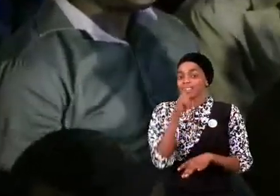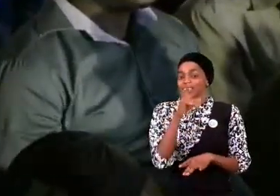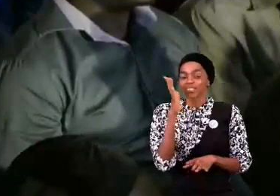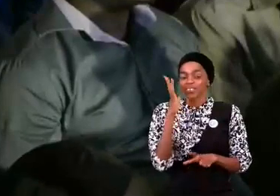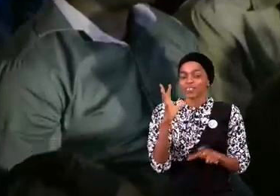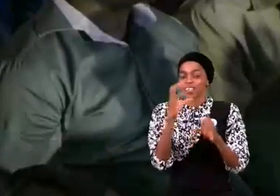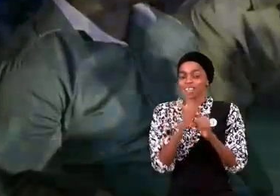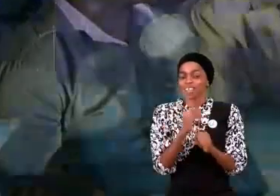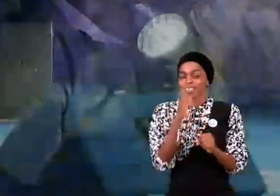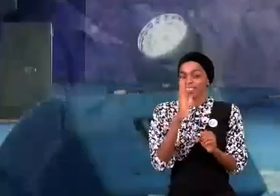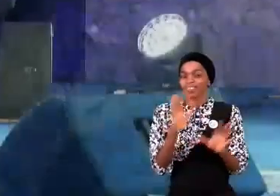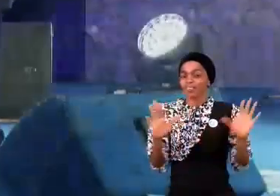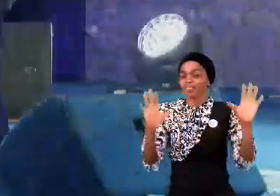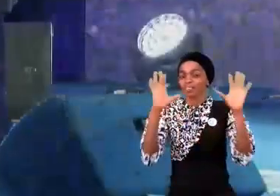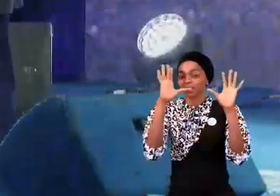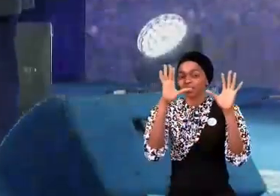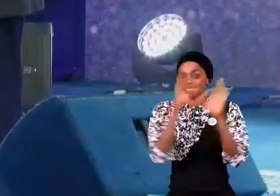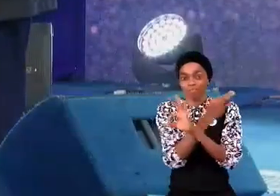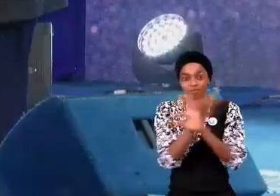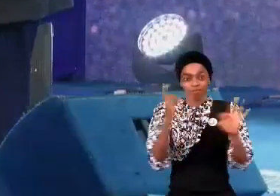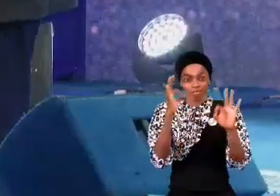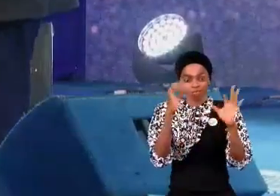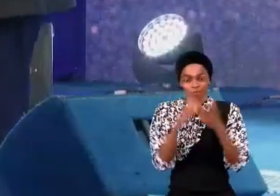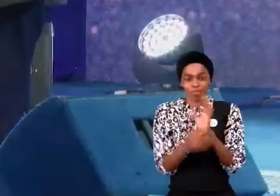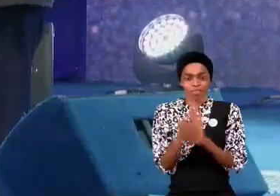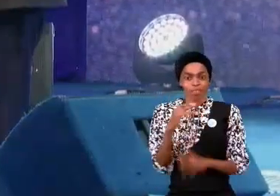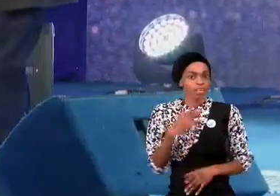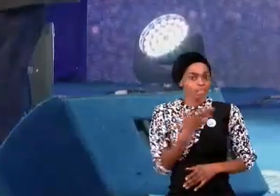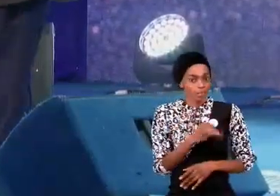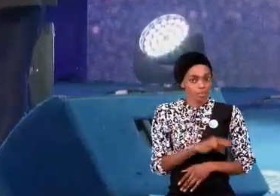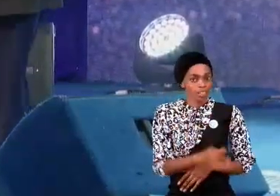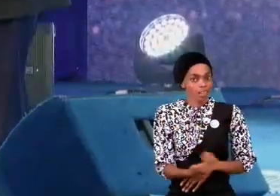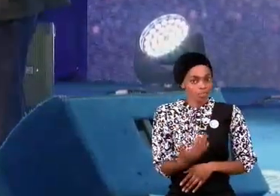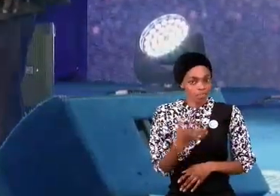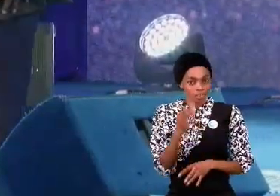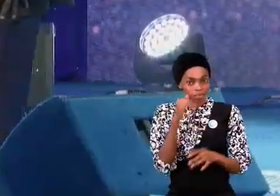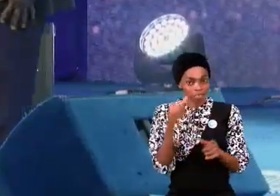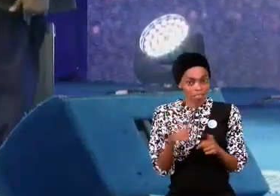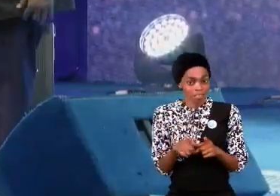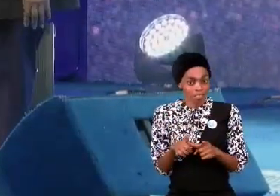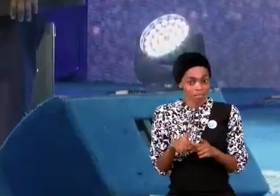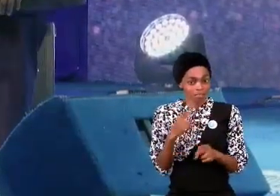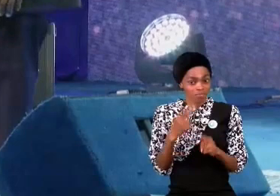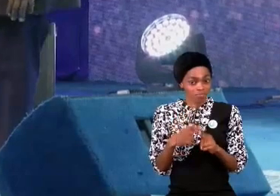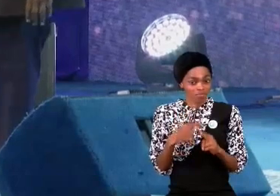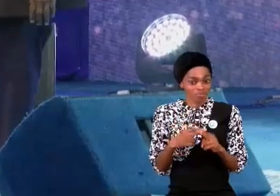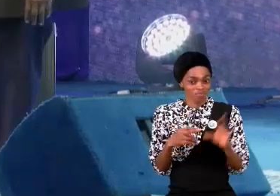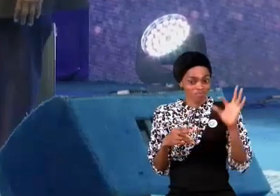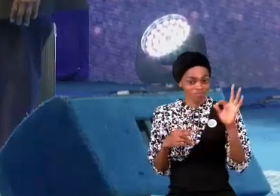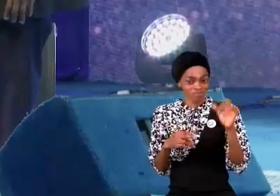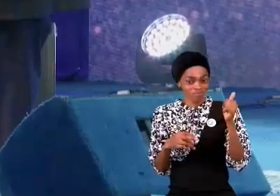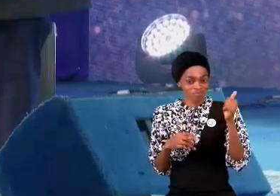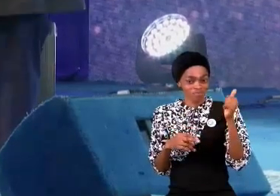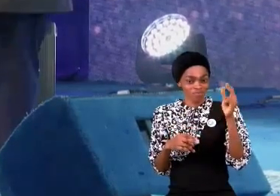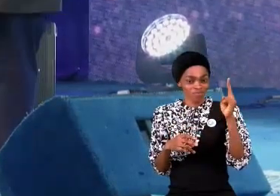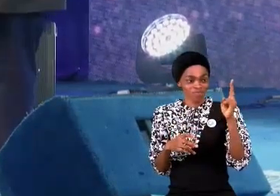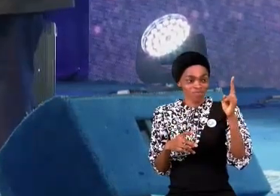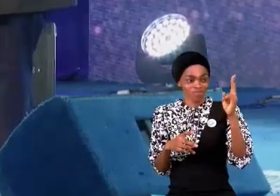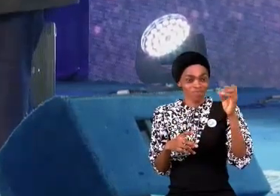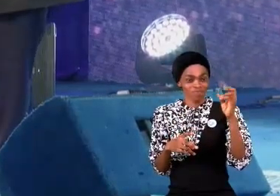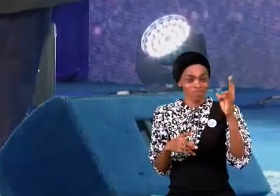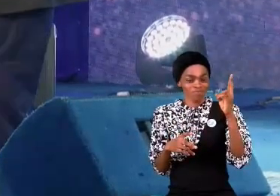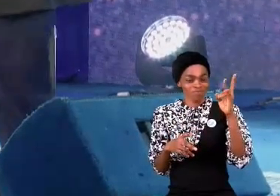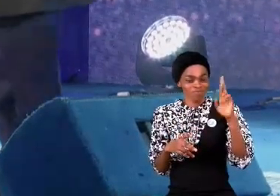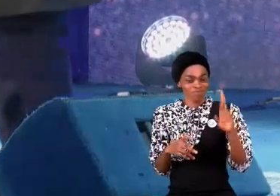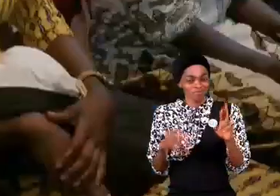Mrs. Favor, and she was delivered. She'll tell you her story herself. Mrs. Favor, you can tell